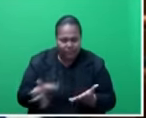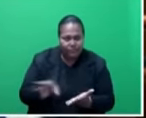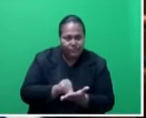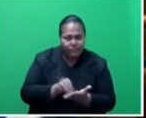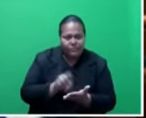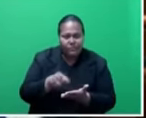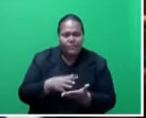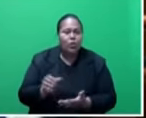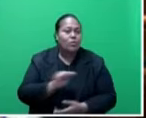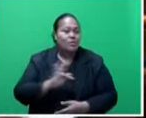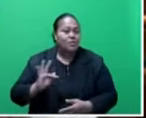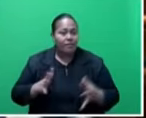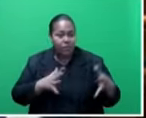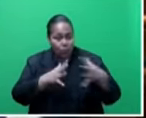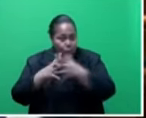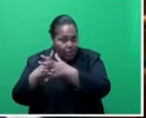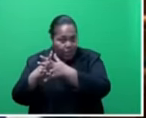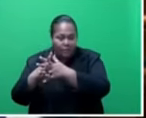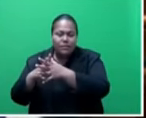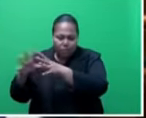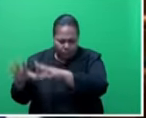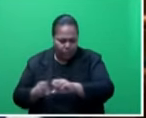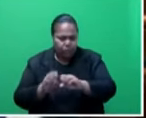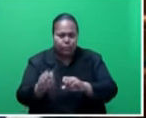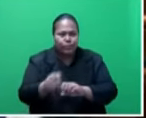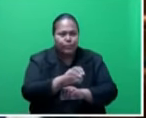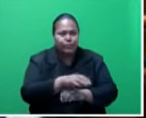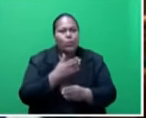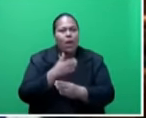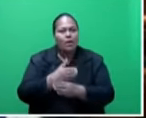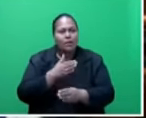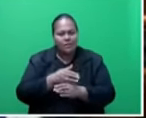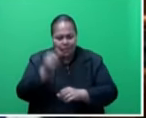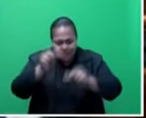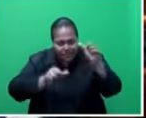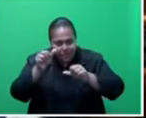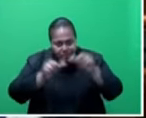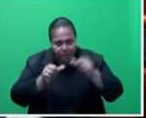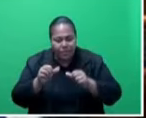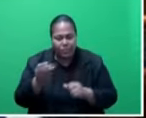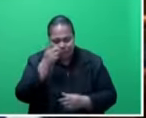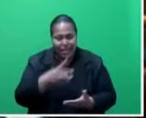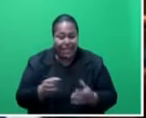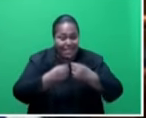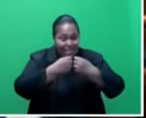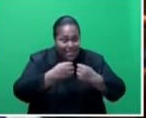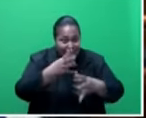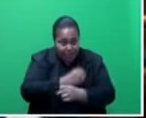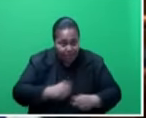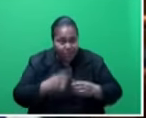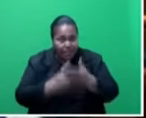Western Division to undertake the survey so that we can do a detailed assessment of the actual damage. Mr. Speaker